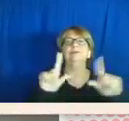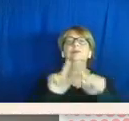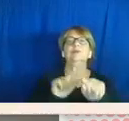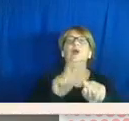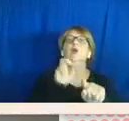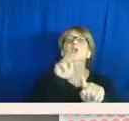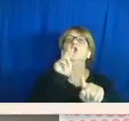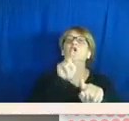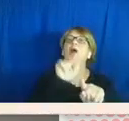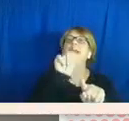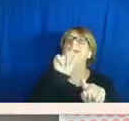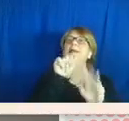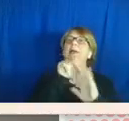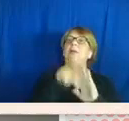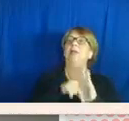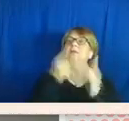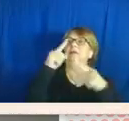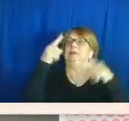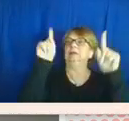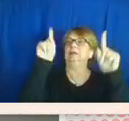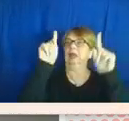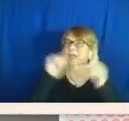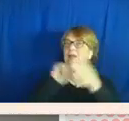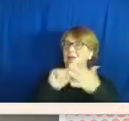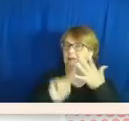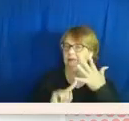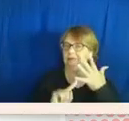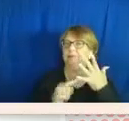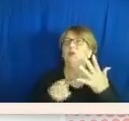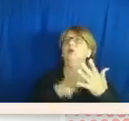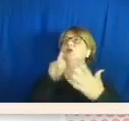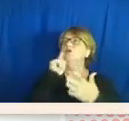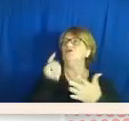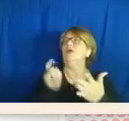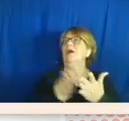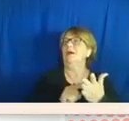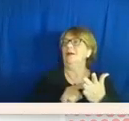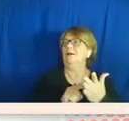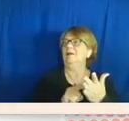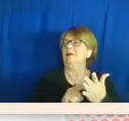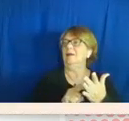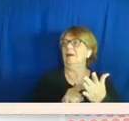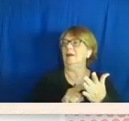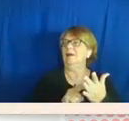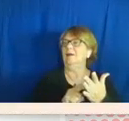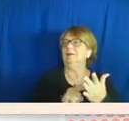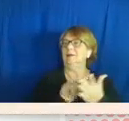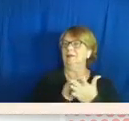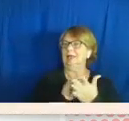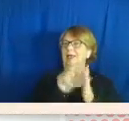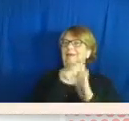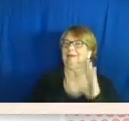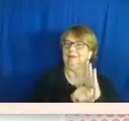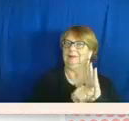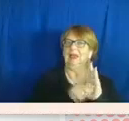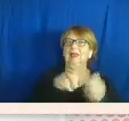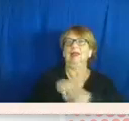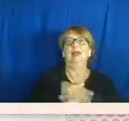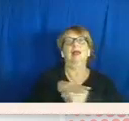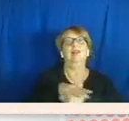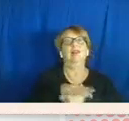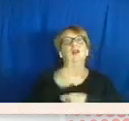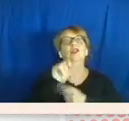policy successes, we recognize that state and local government services must